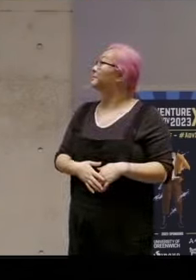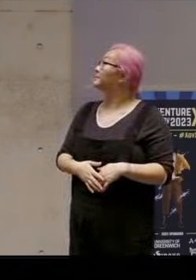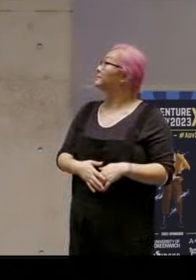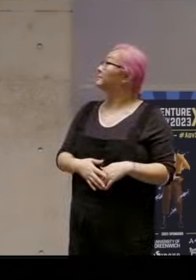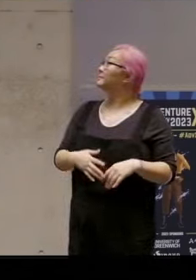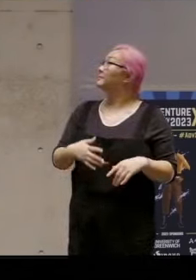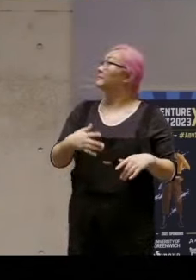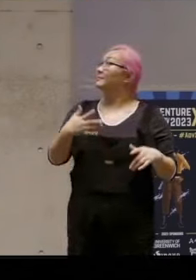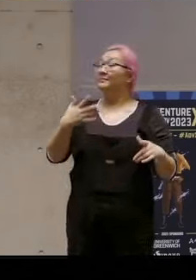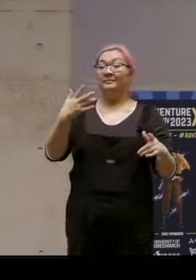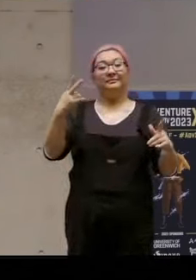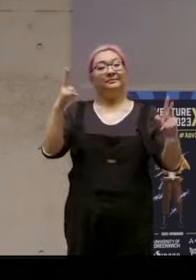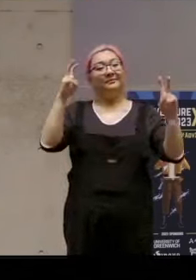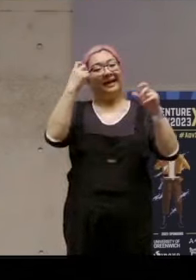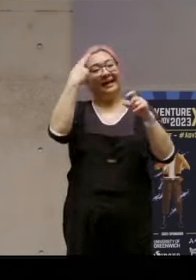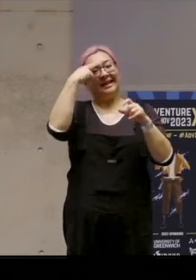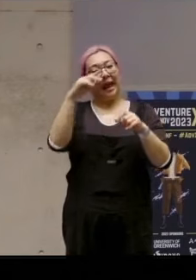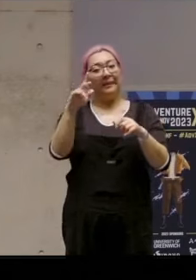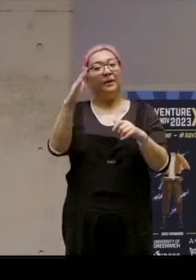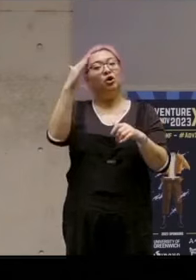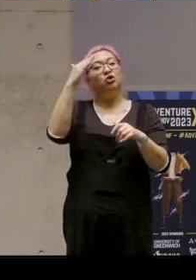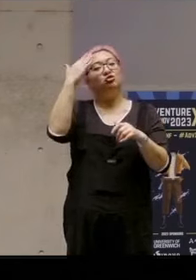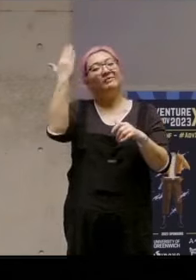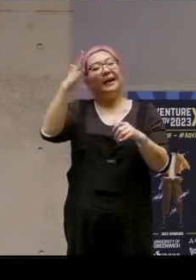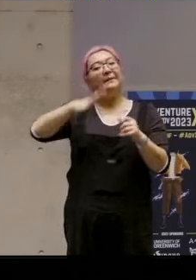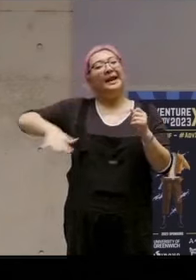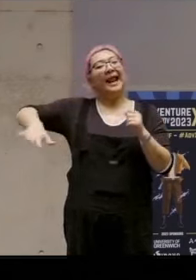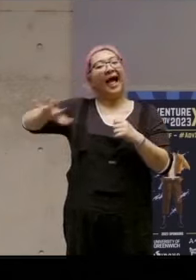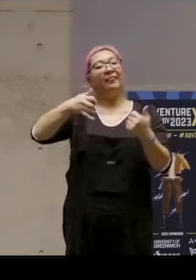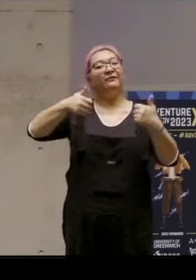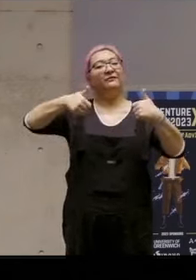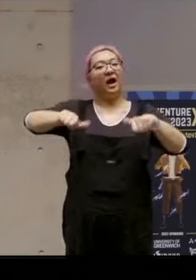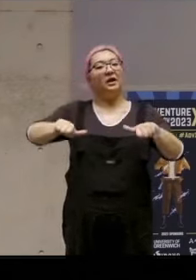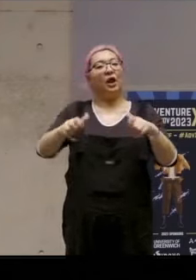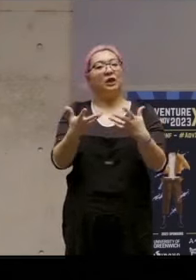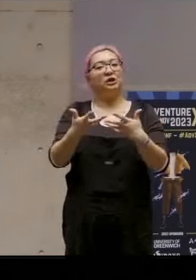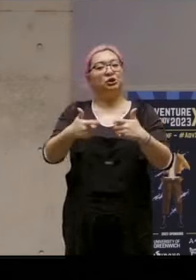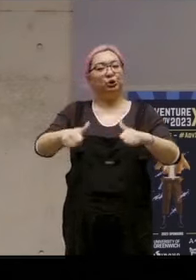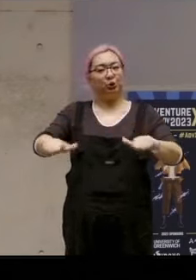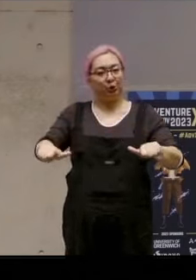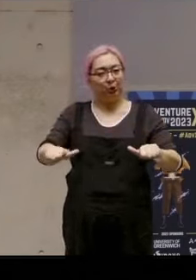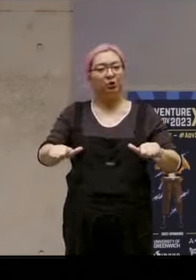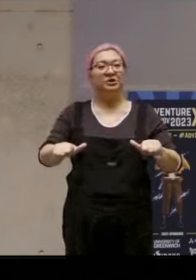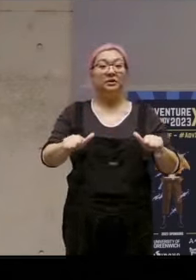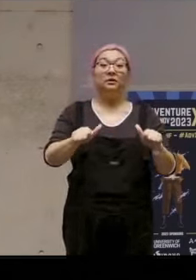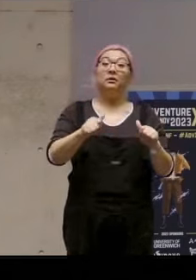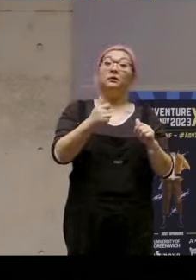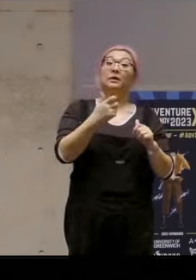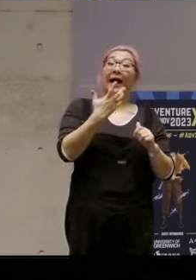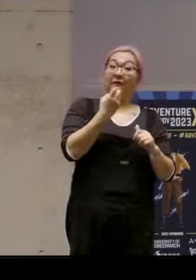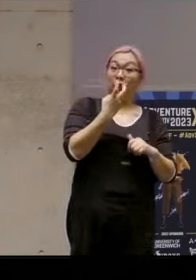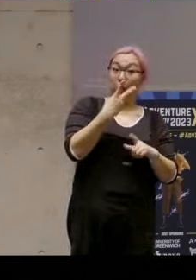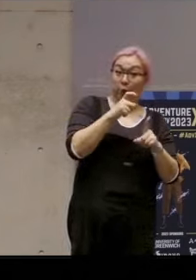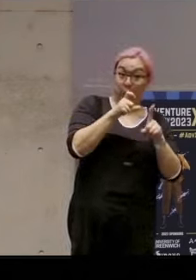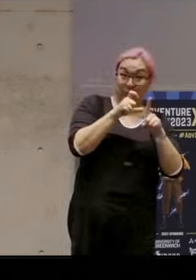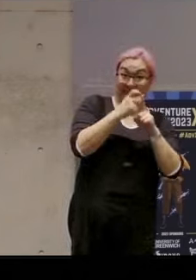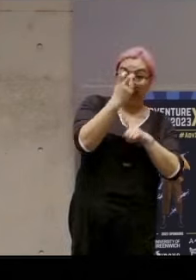Broken Sword-like high-res 2D graphics with 3D graphics to emphasize its virtual reality